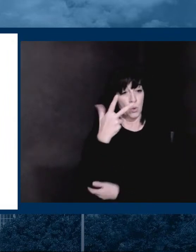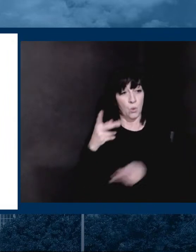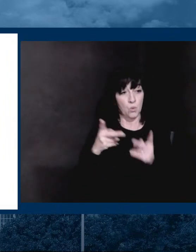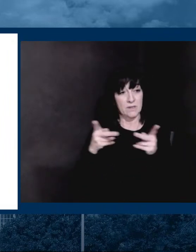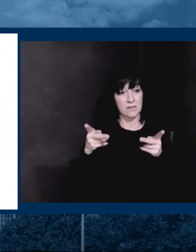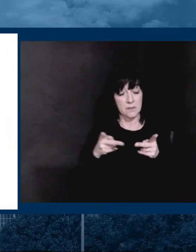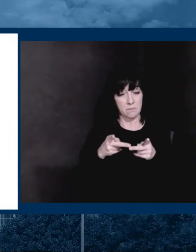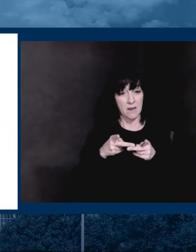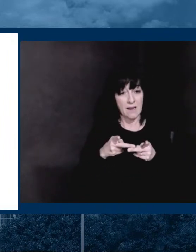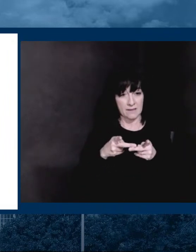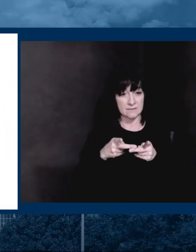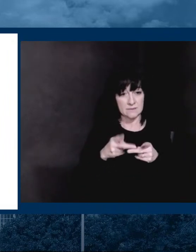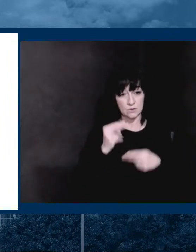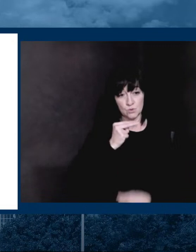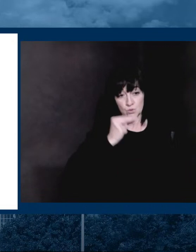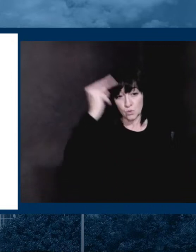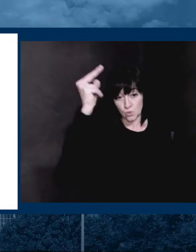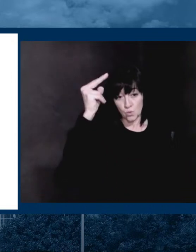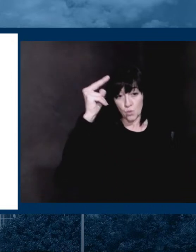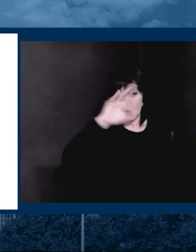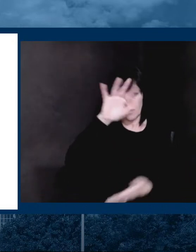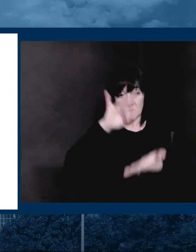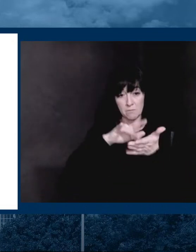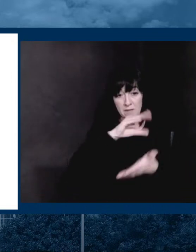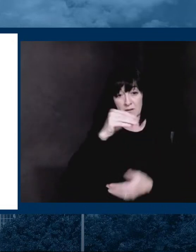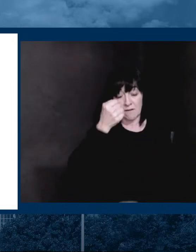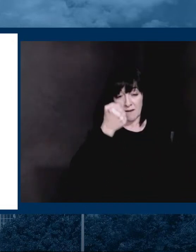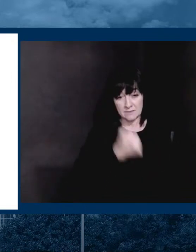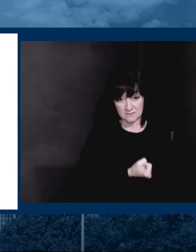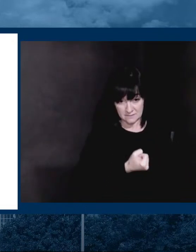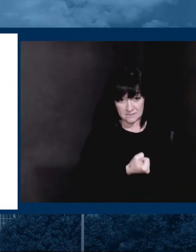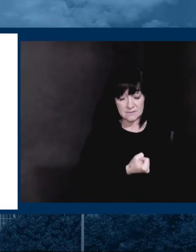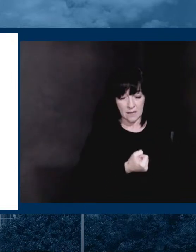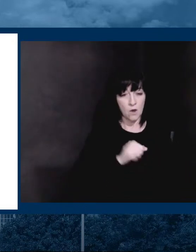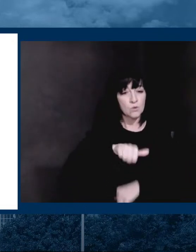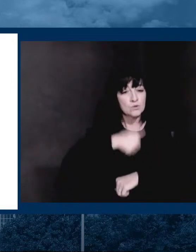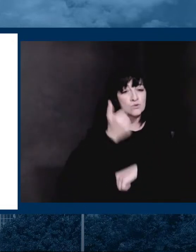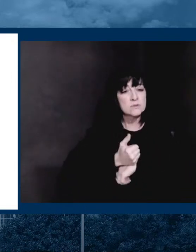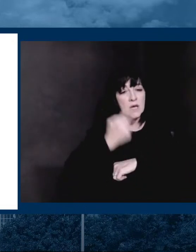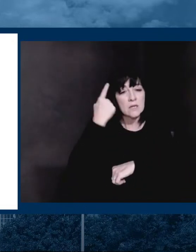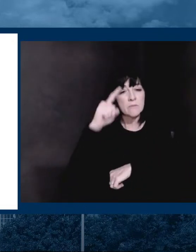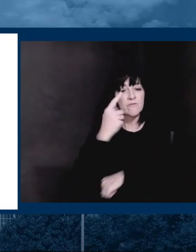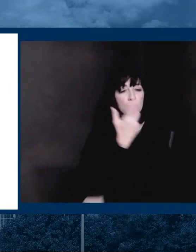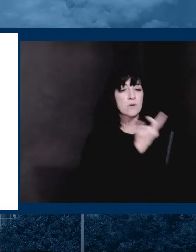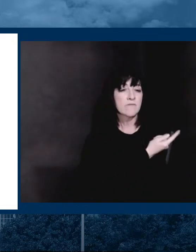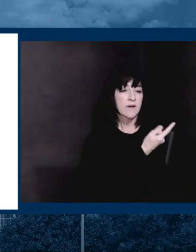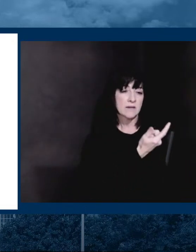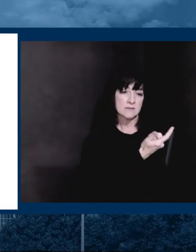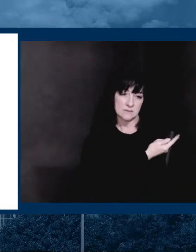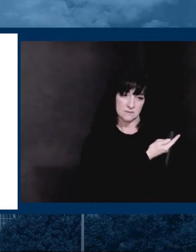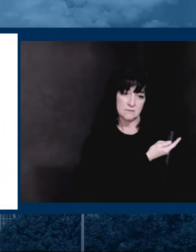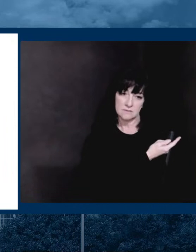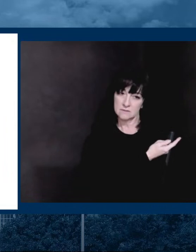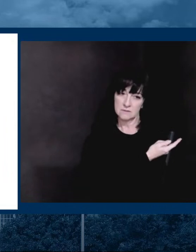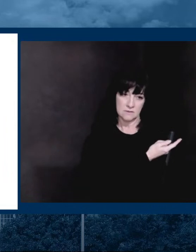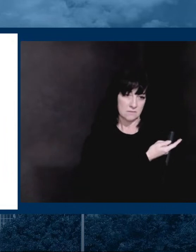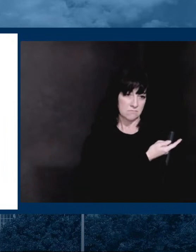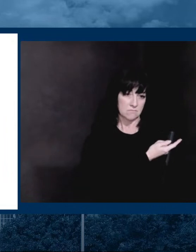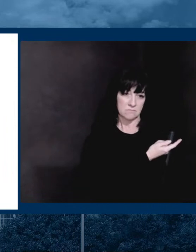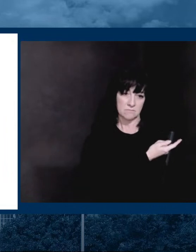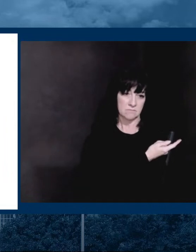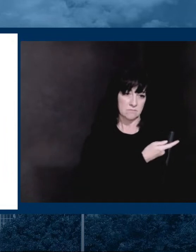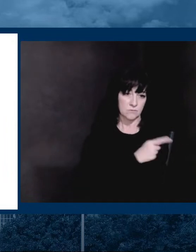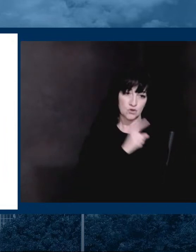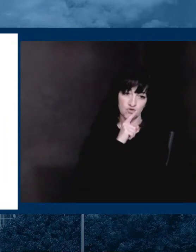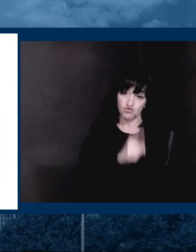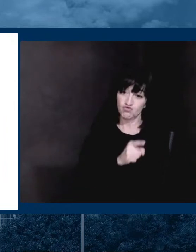be available as we increase vaccination more. I'll tell you what, there can't be more kudos that go out to Dr.